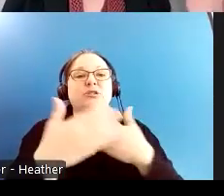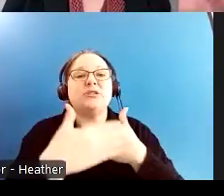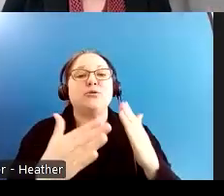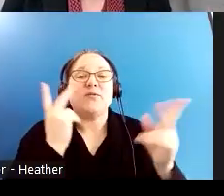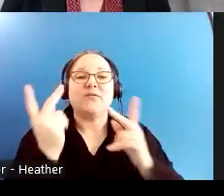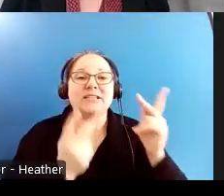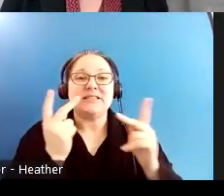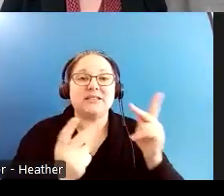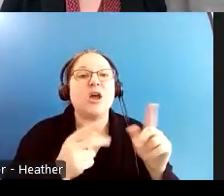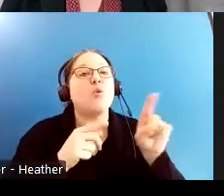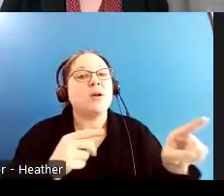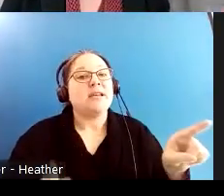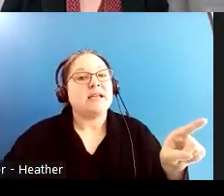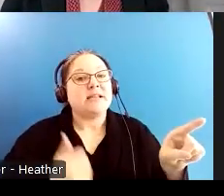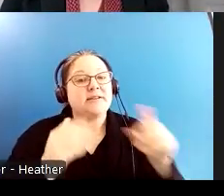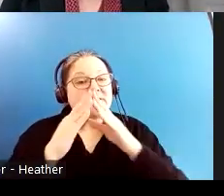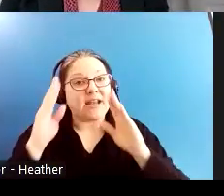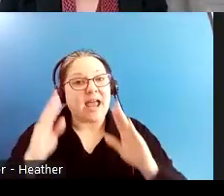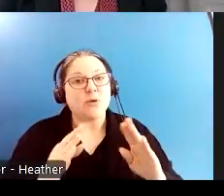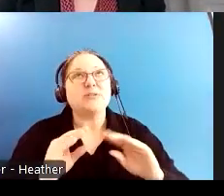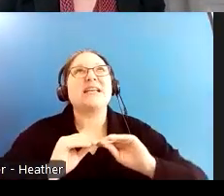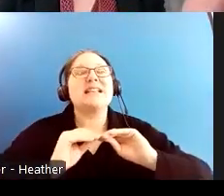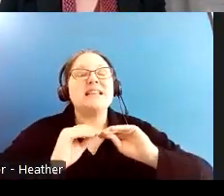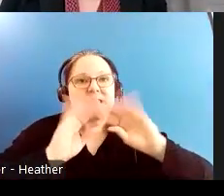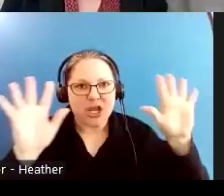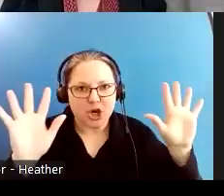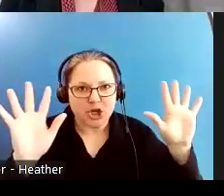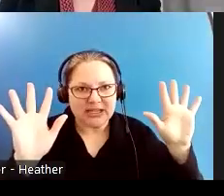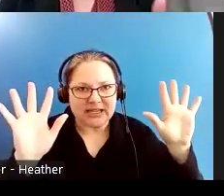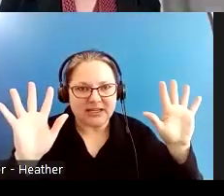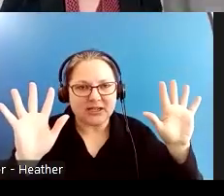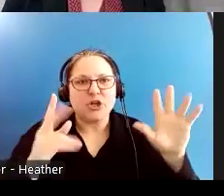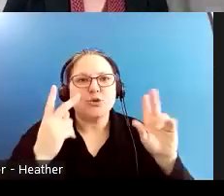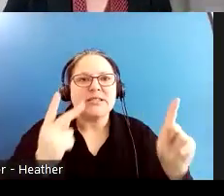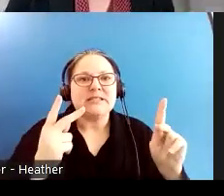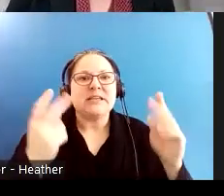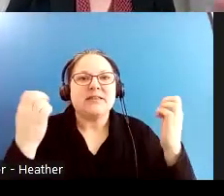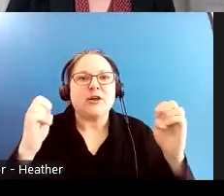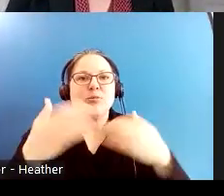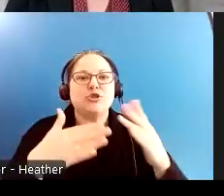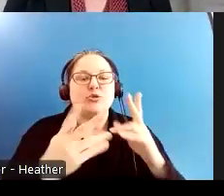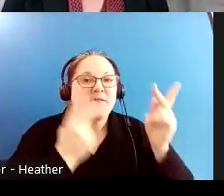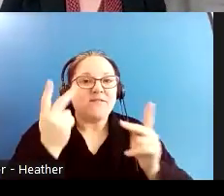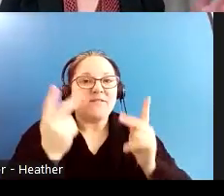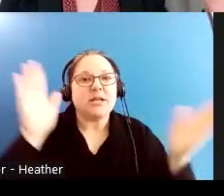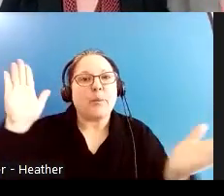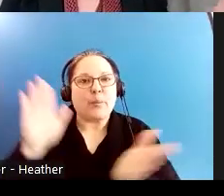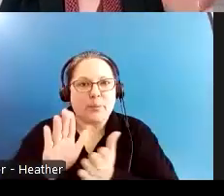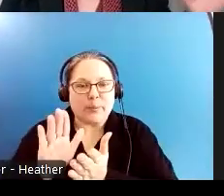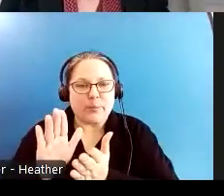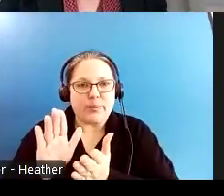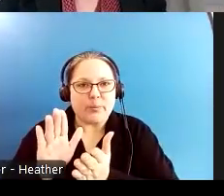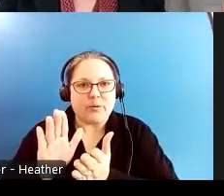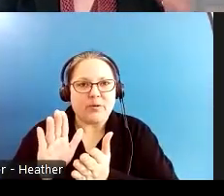when he was housed, clearly you can see the remarkable drop in the ED visits and hospitalizations from the point of when he